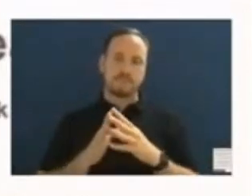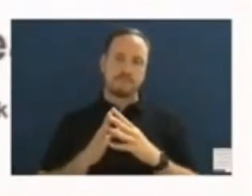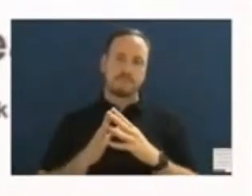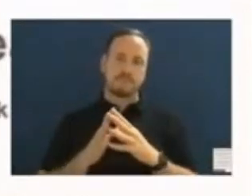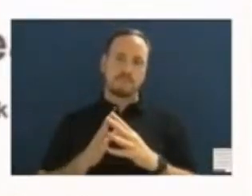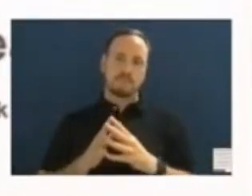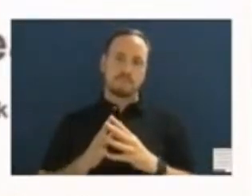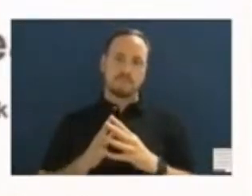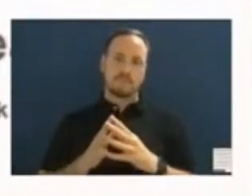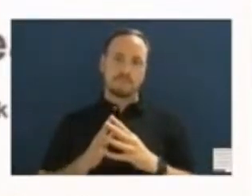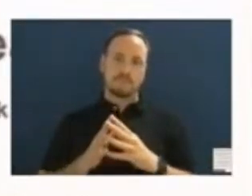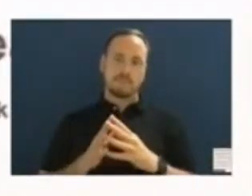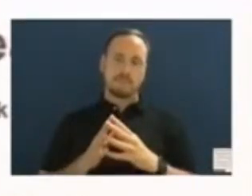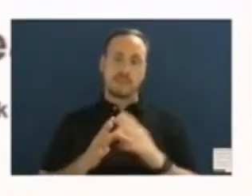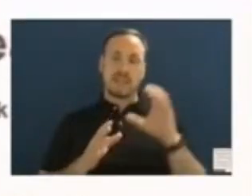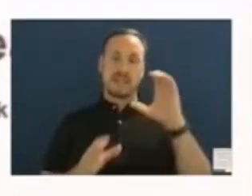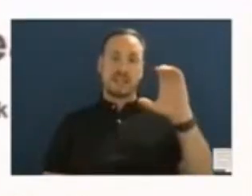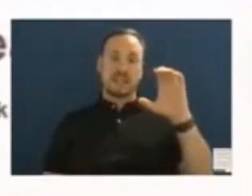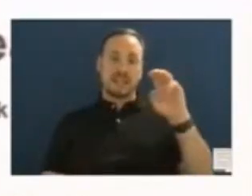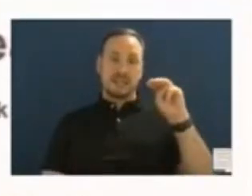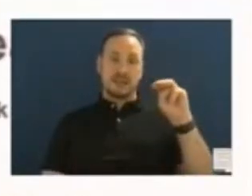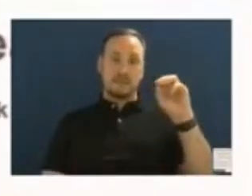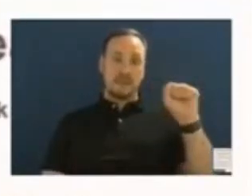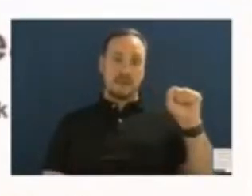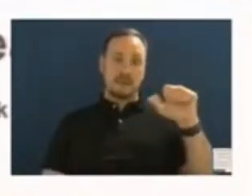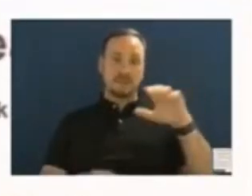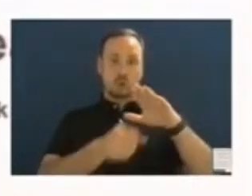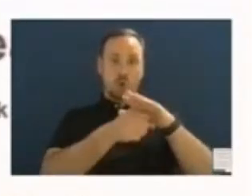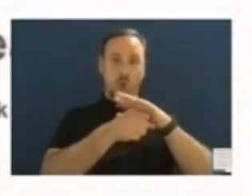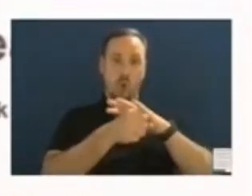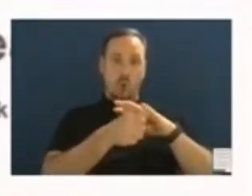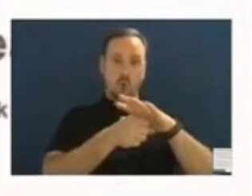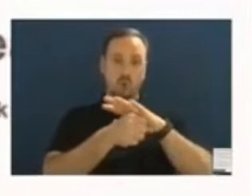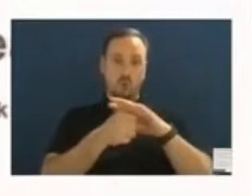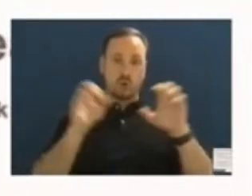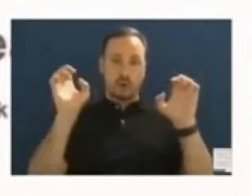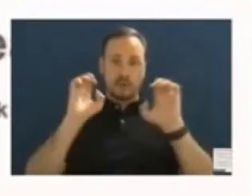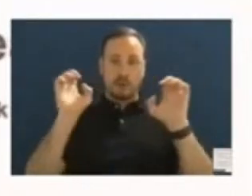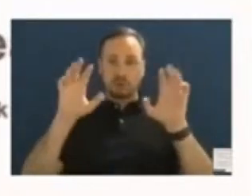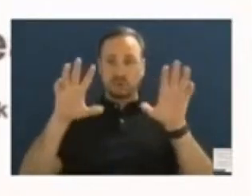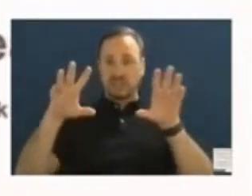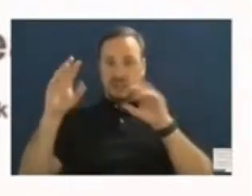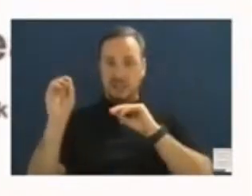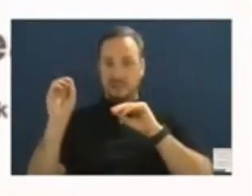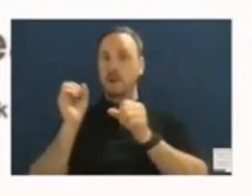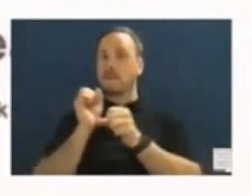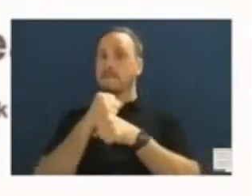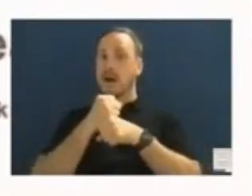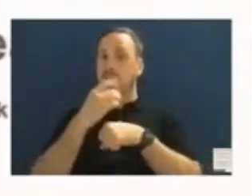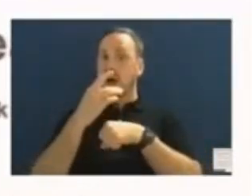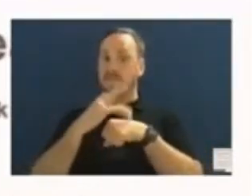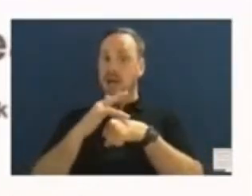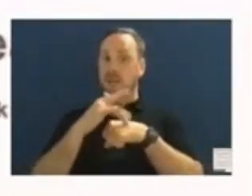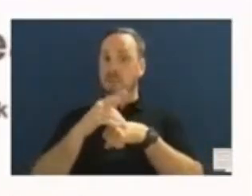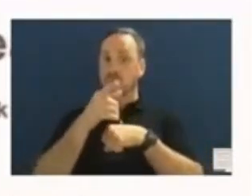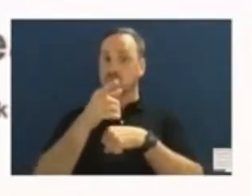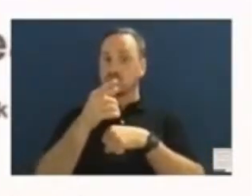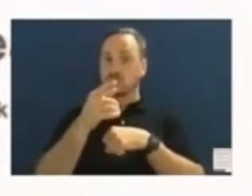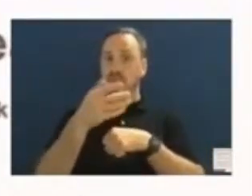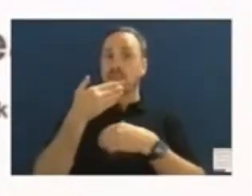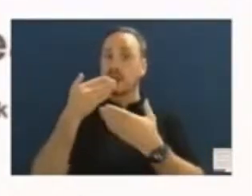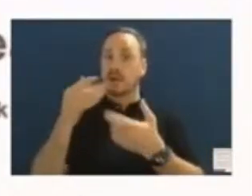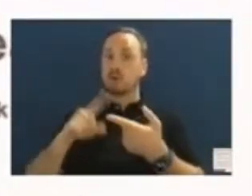Now, the CMS local emergency leave is something that we have made available, and thank you to this board that implemented this provision earlier in the